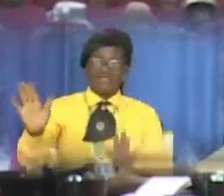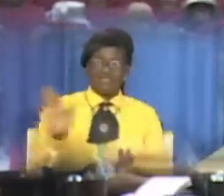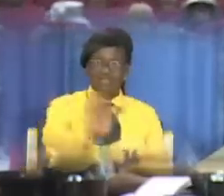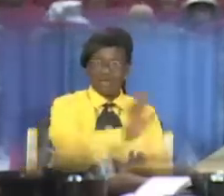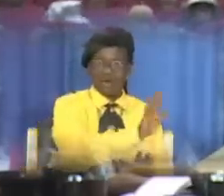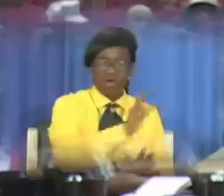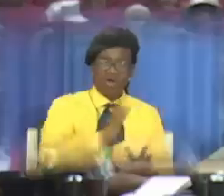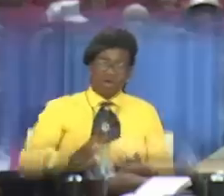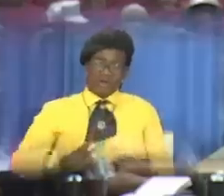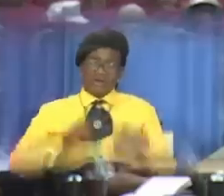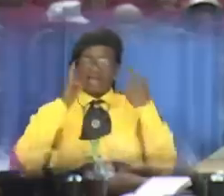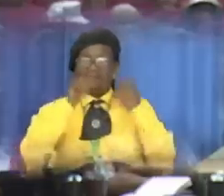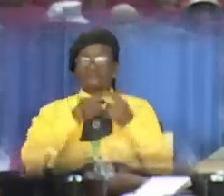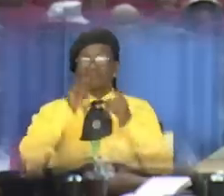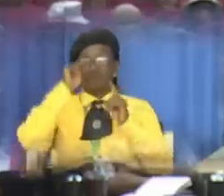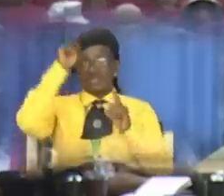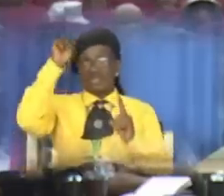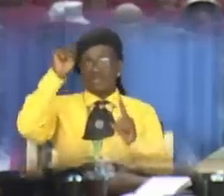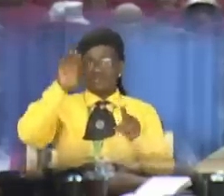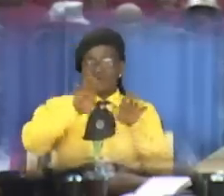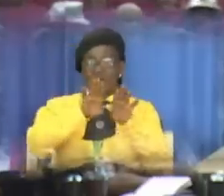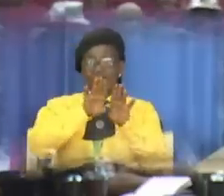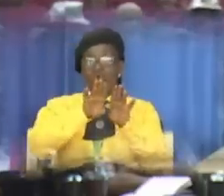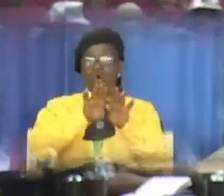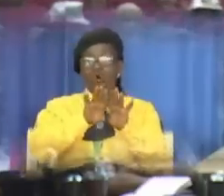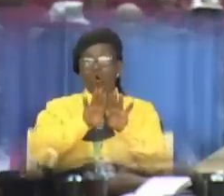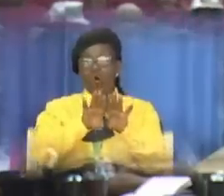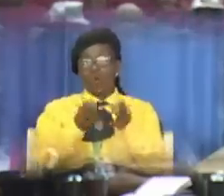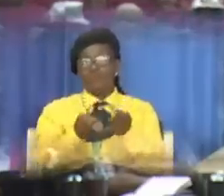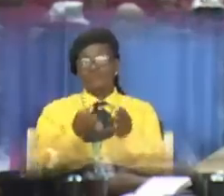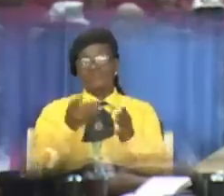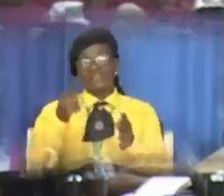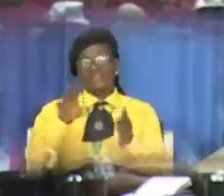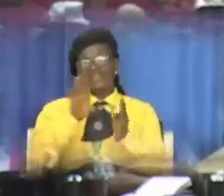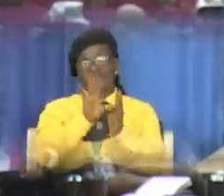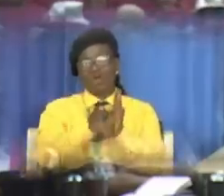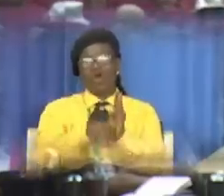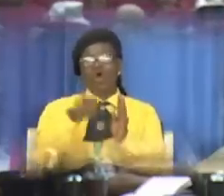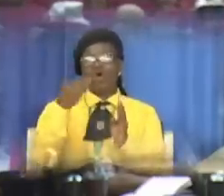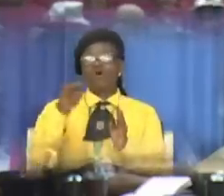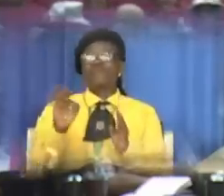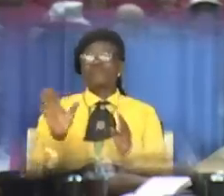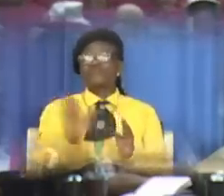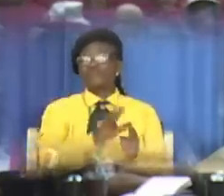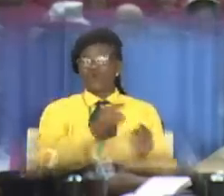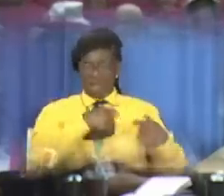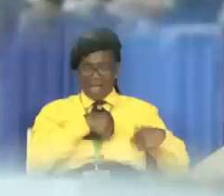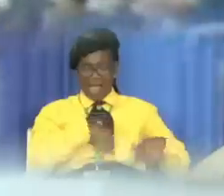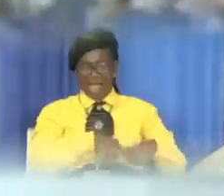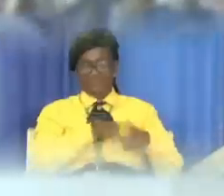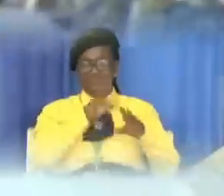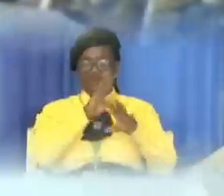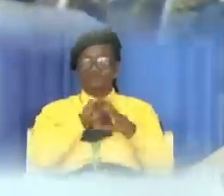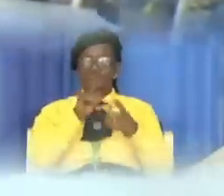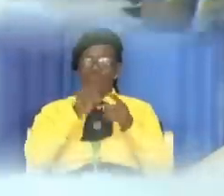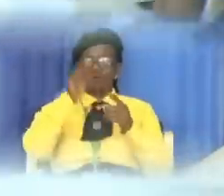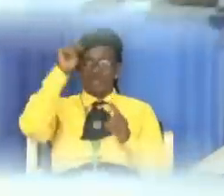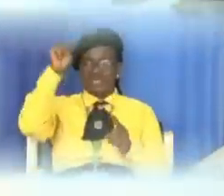your heart to light. Let light come in, and darkness will go out. I'm counting